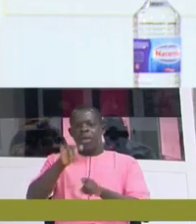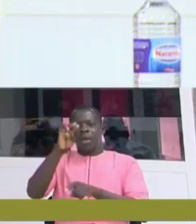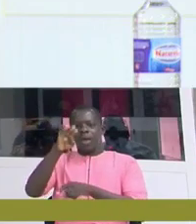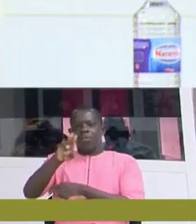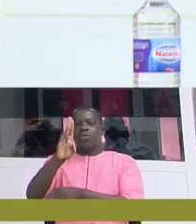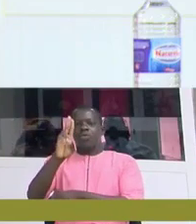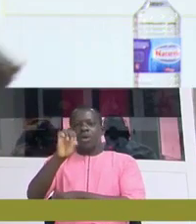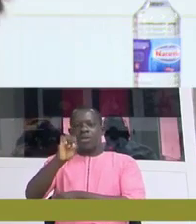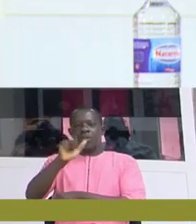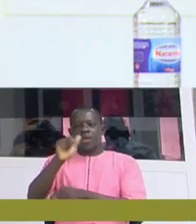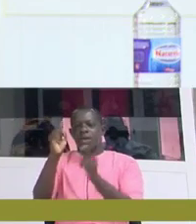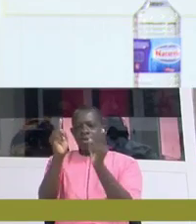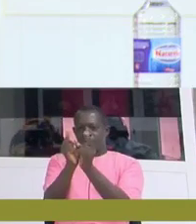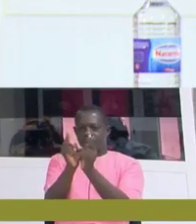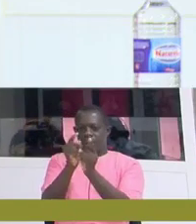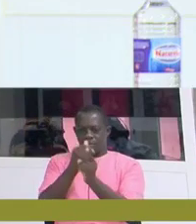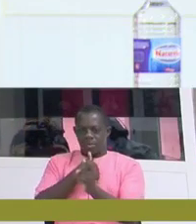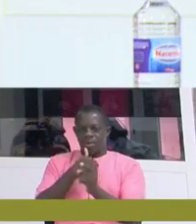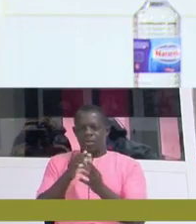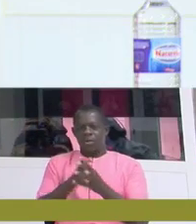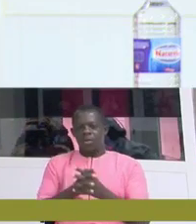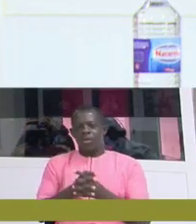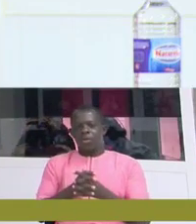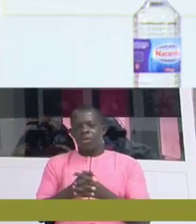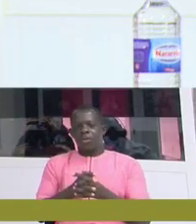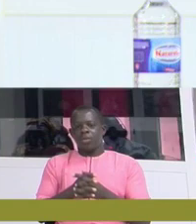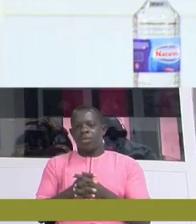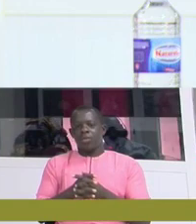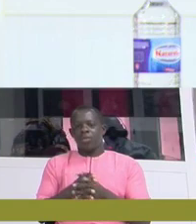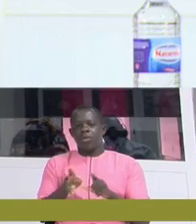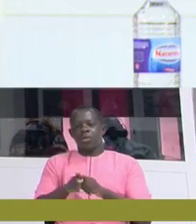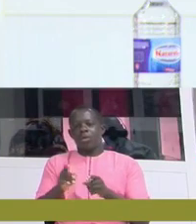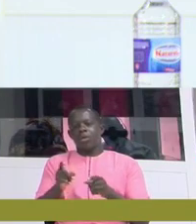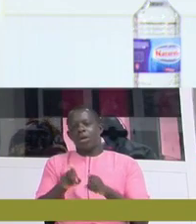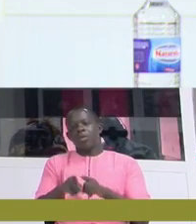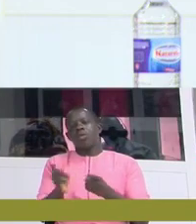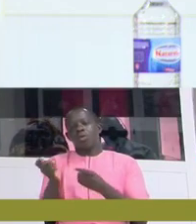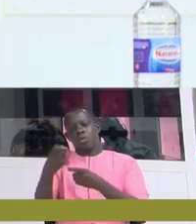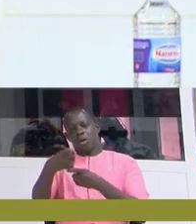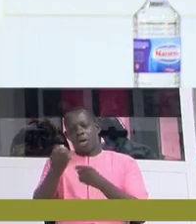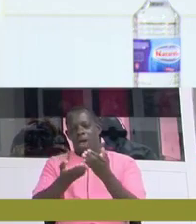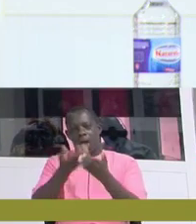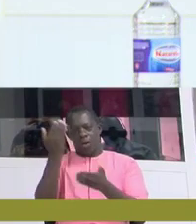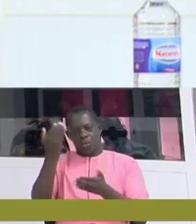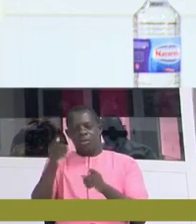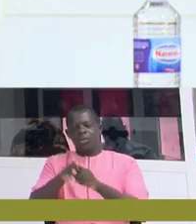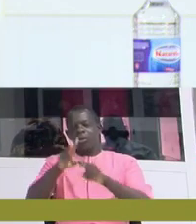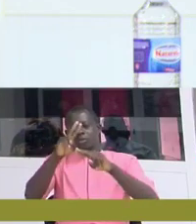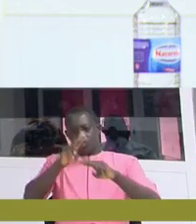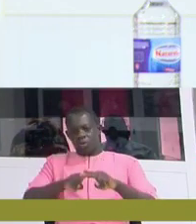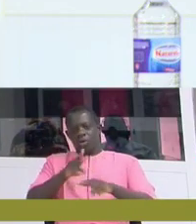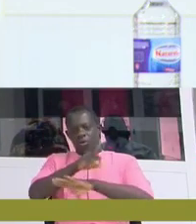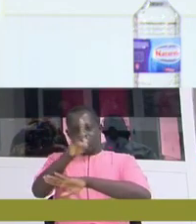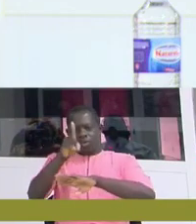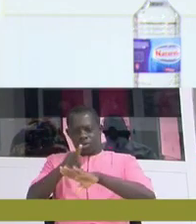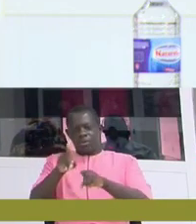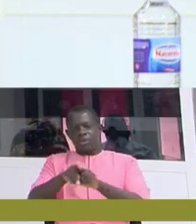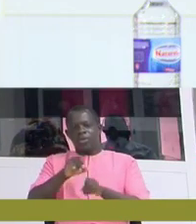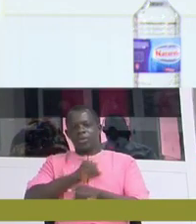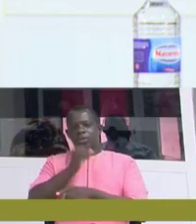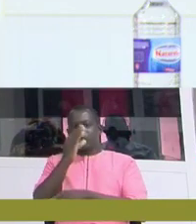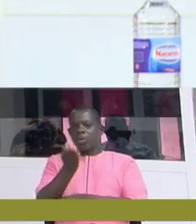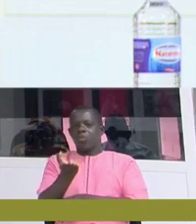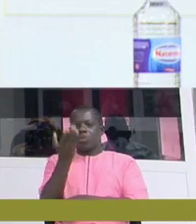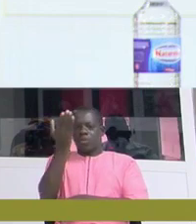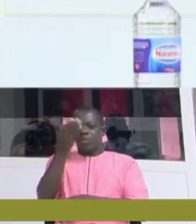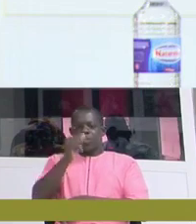came to me. I net concho bondi. He removed the lock. Otumombe searing. That time I was sitting. Wuli. And he told me to